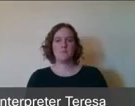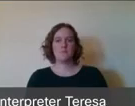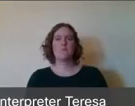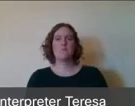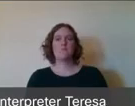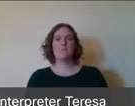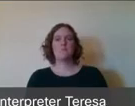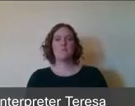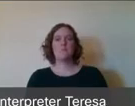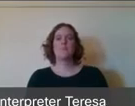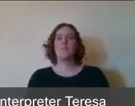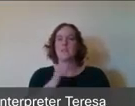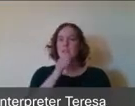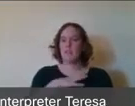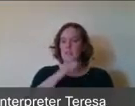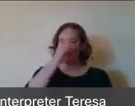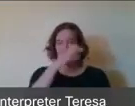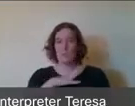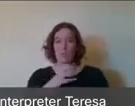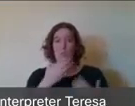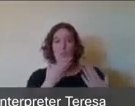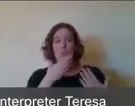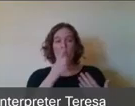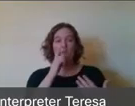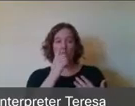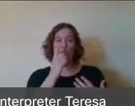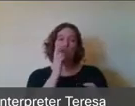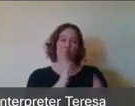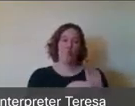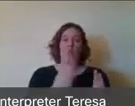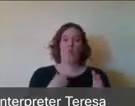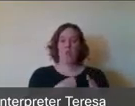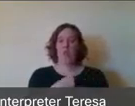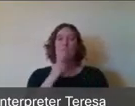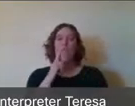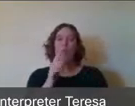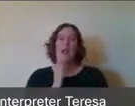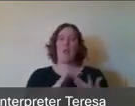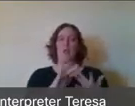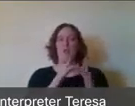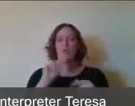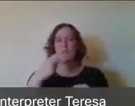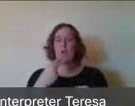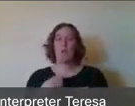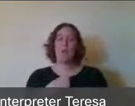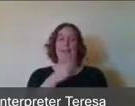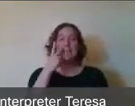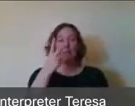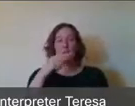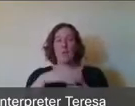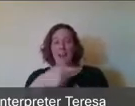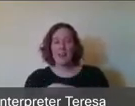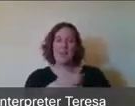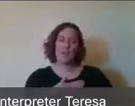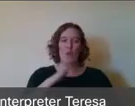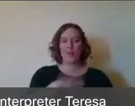Ladies and gentlemen, we'd like to thank you all for joining us here for our virtual town hall. We'll see you guys next time. Enjoy the music as you